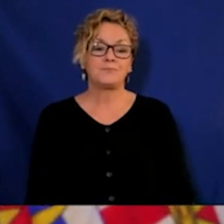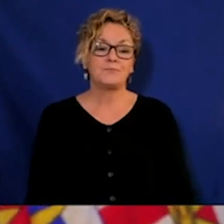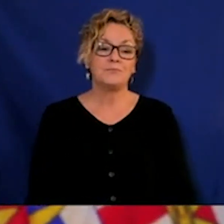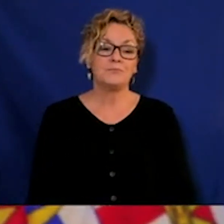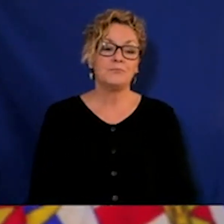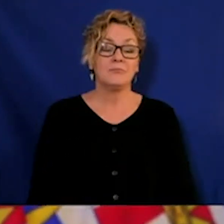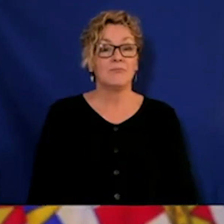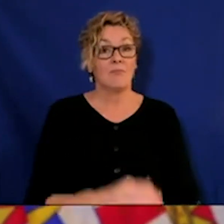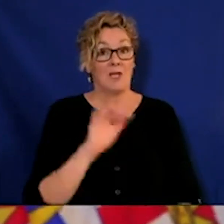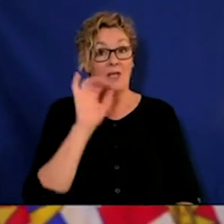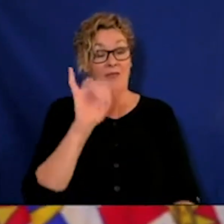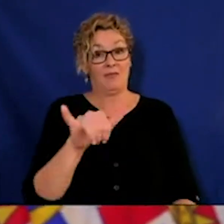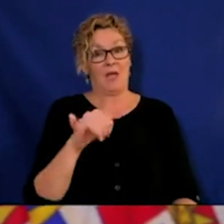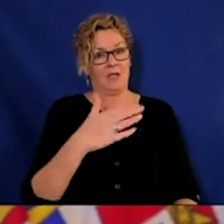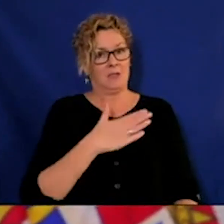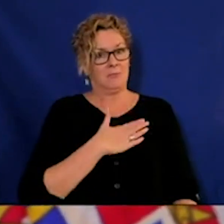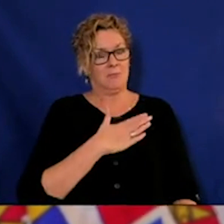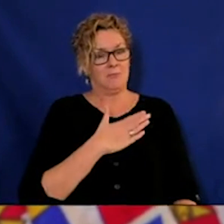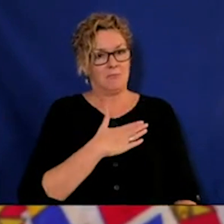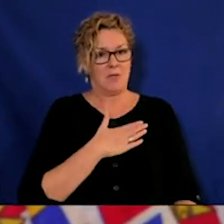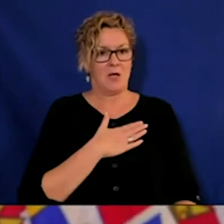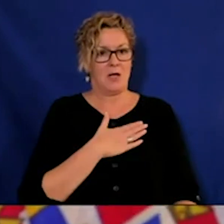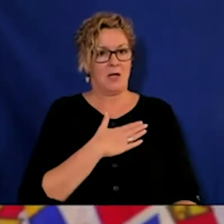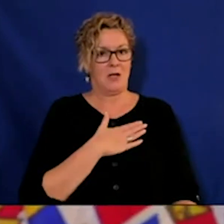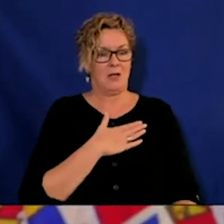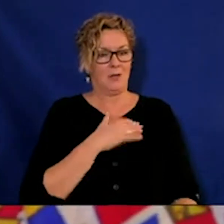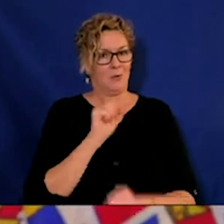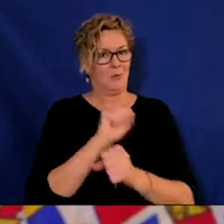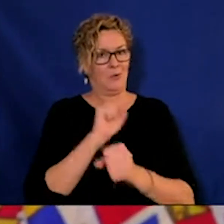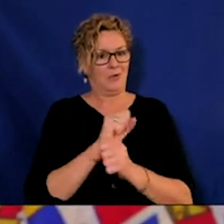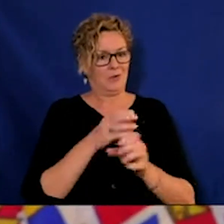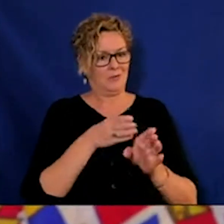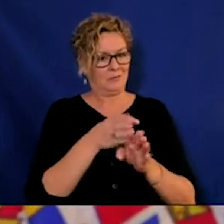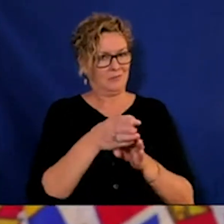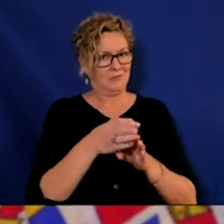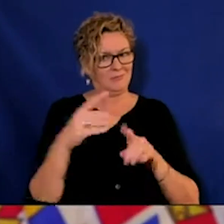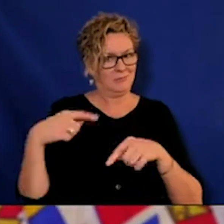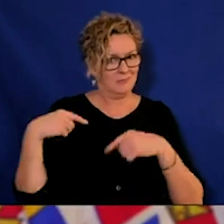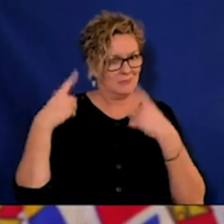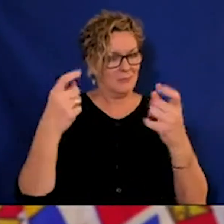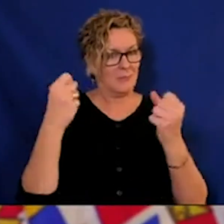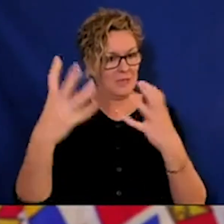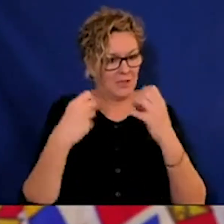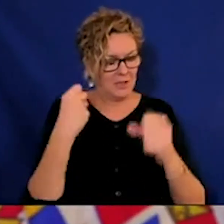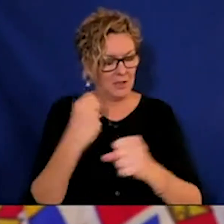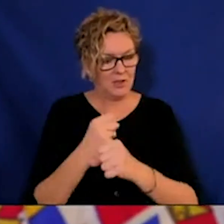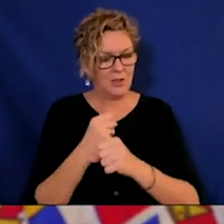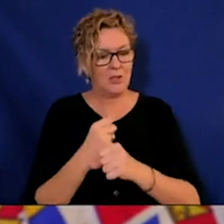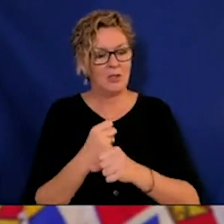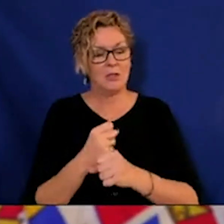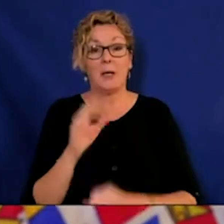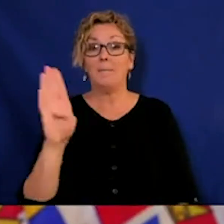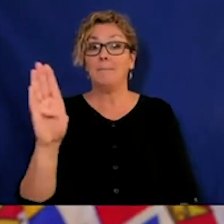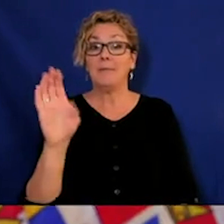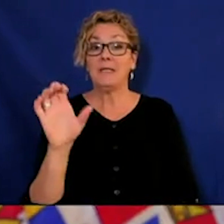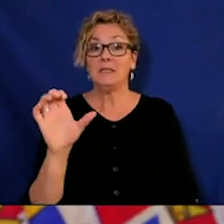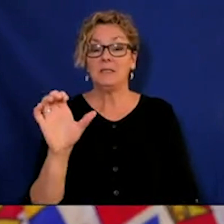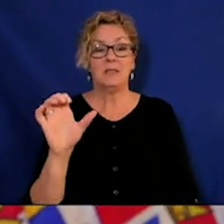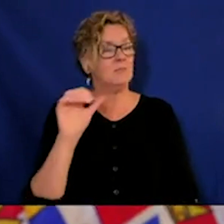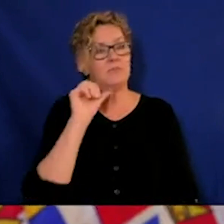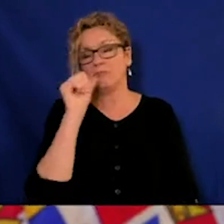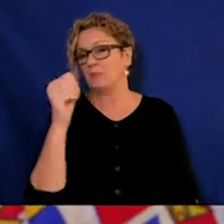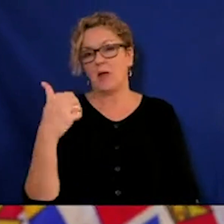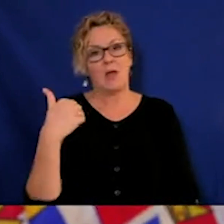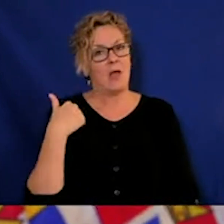focus for many, many years. So we have no mandatory immunization programs in this country and in this province, and we do